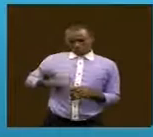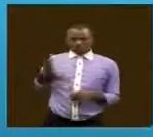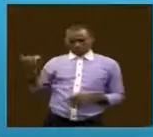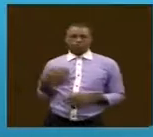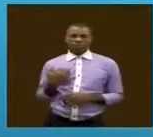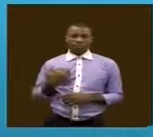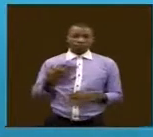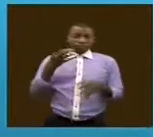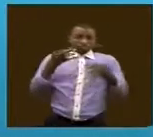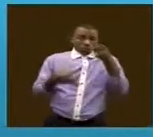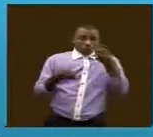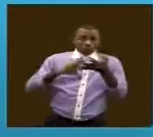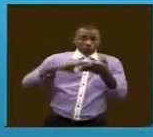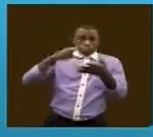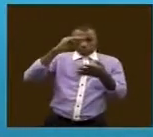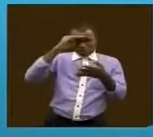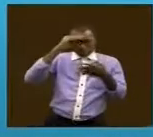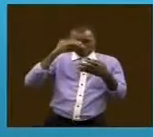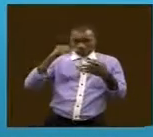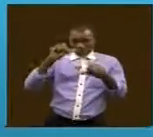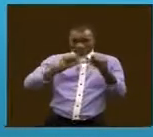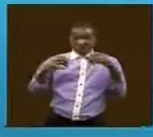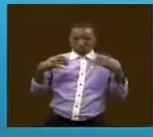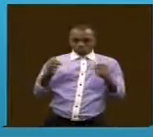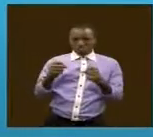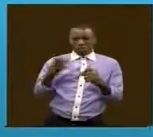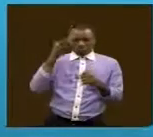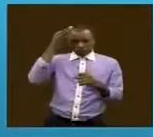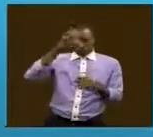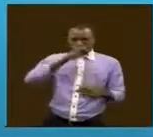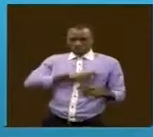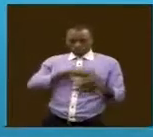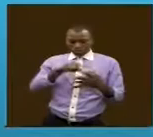what I'm teaching you seriously.